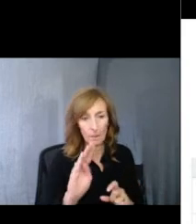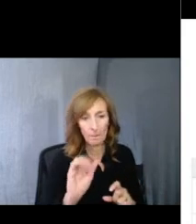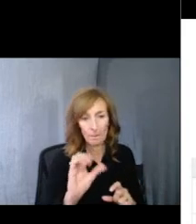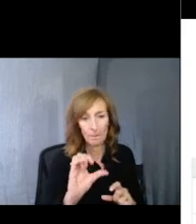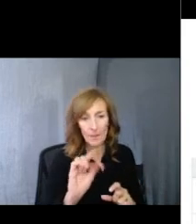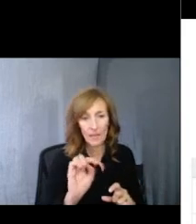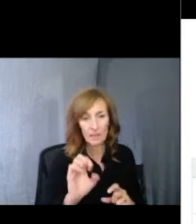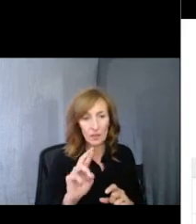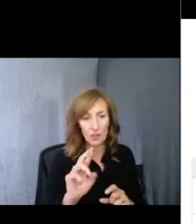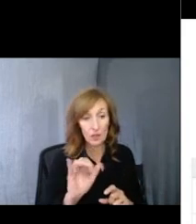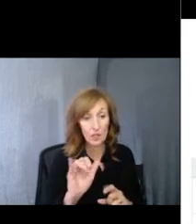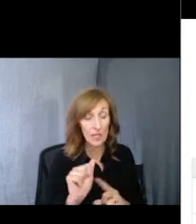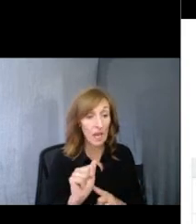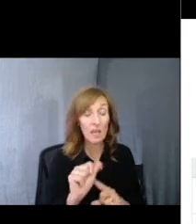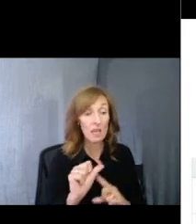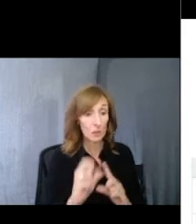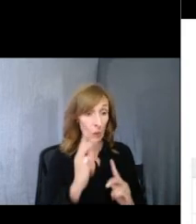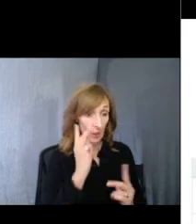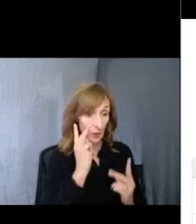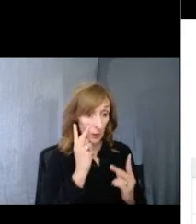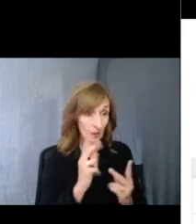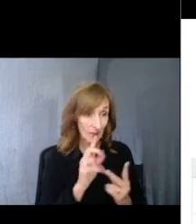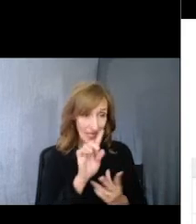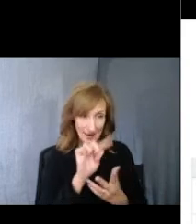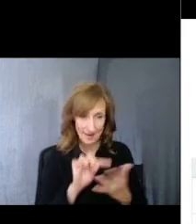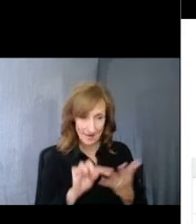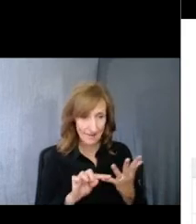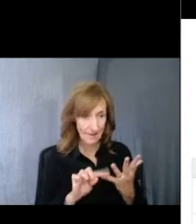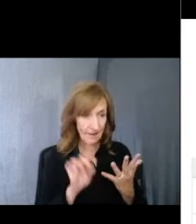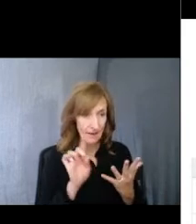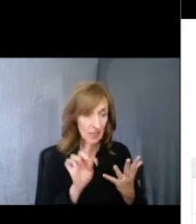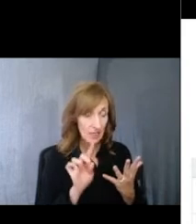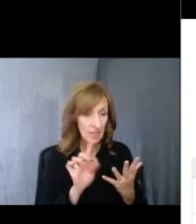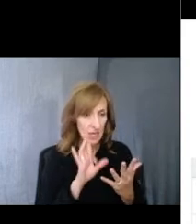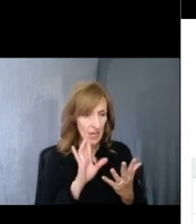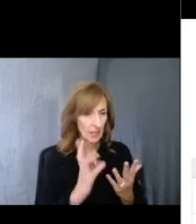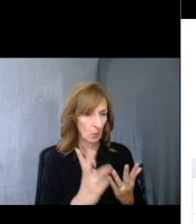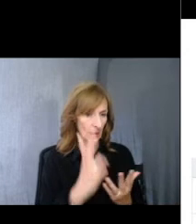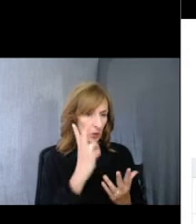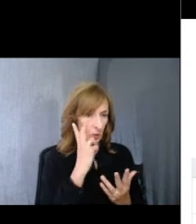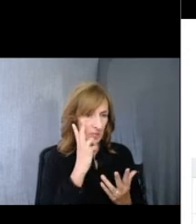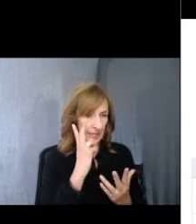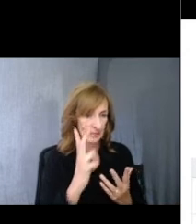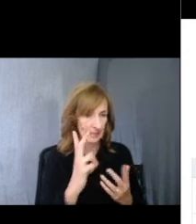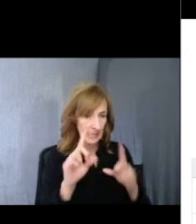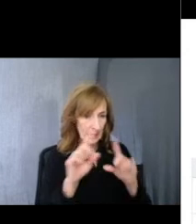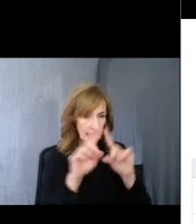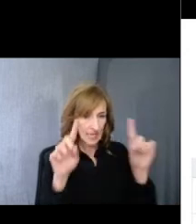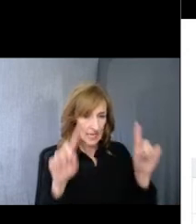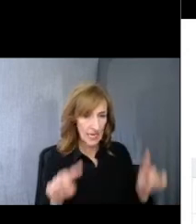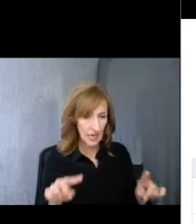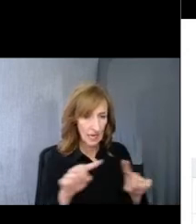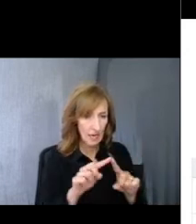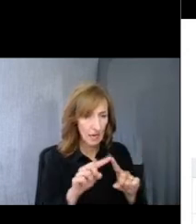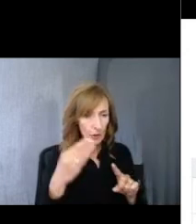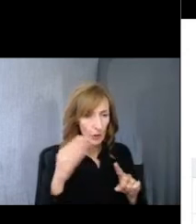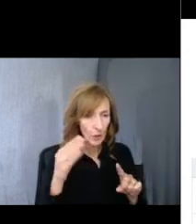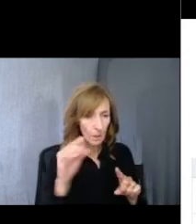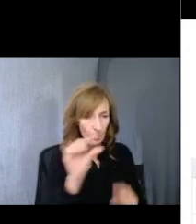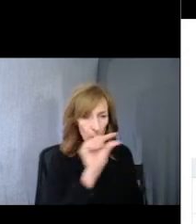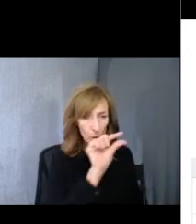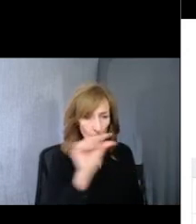But anyway, this is what a urinalysis would look like. And I want you to look at that highlighted blue bar that says